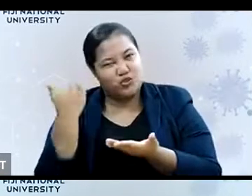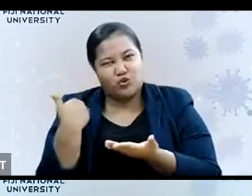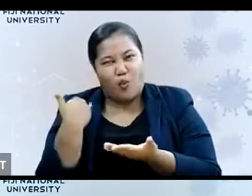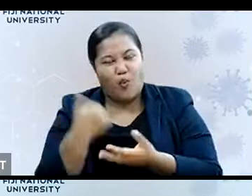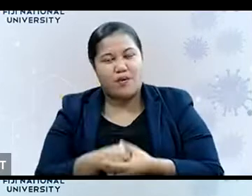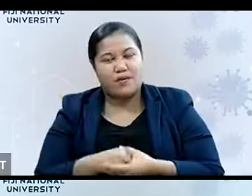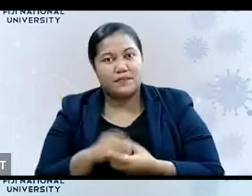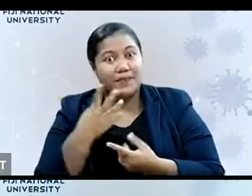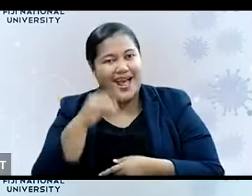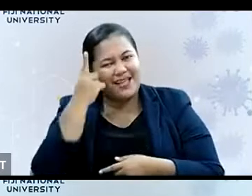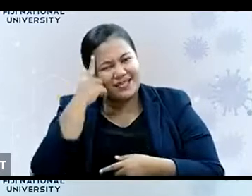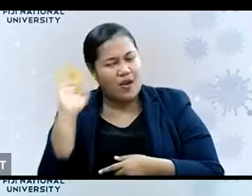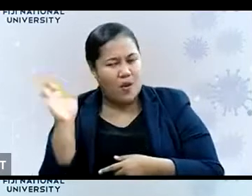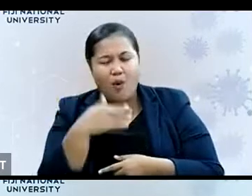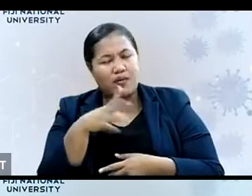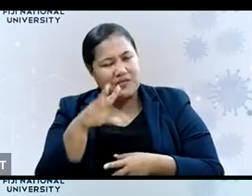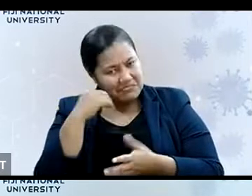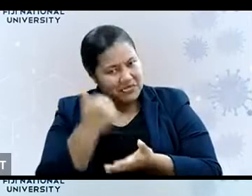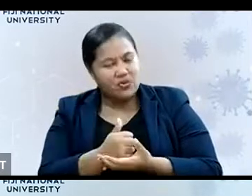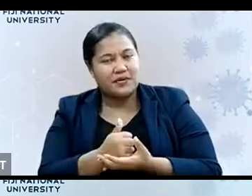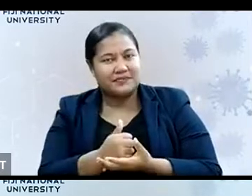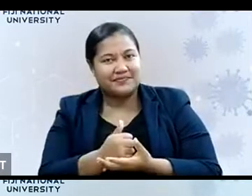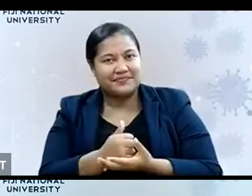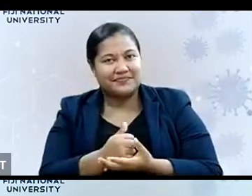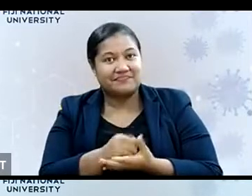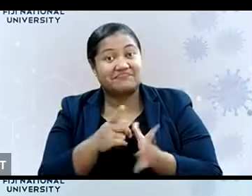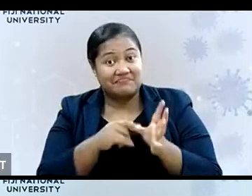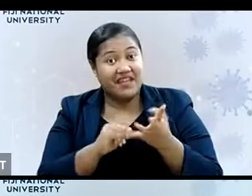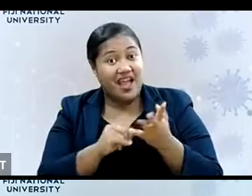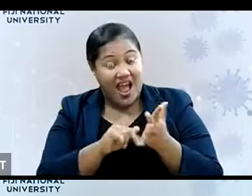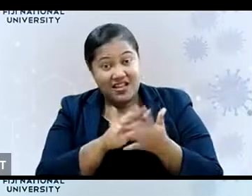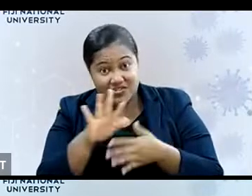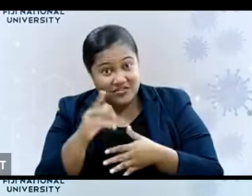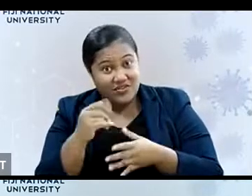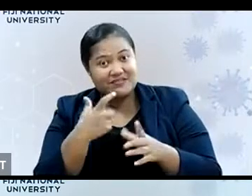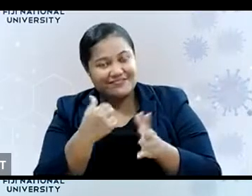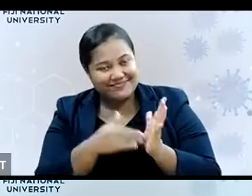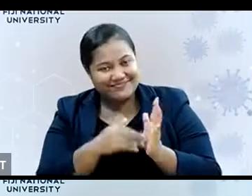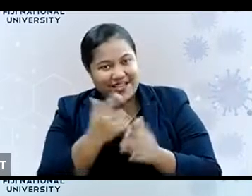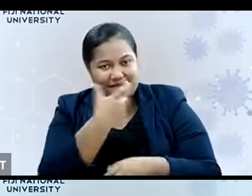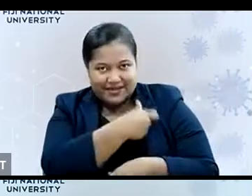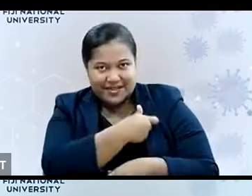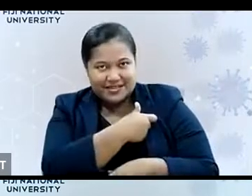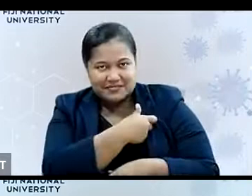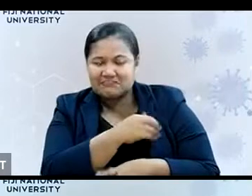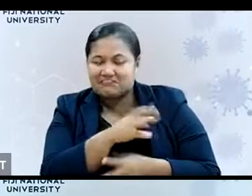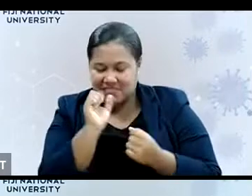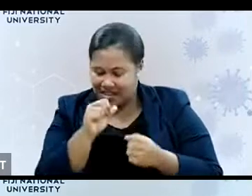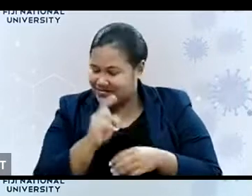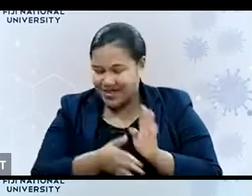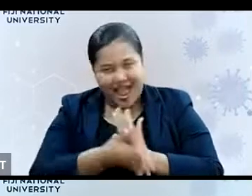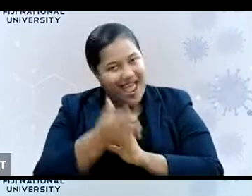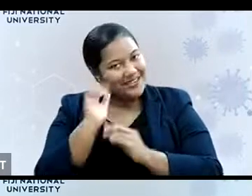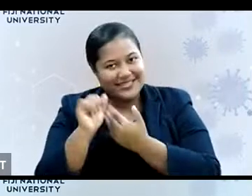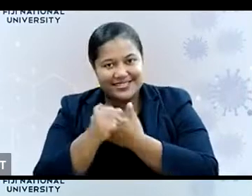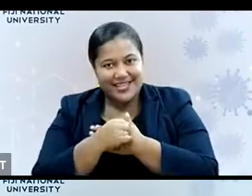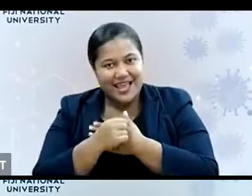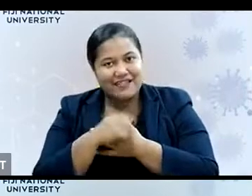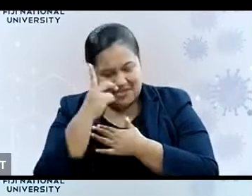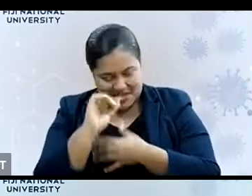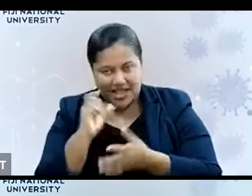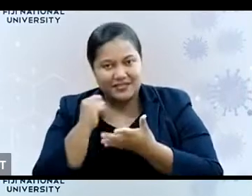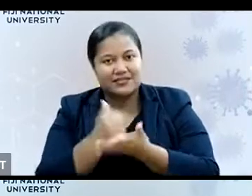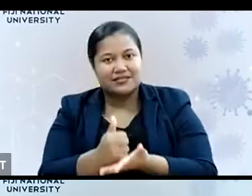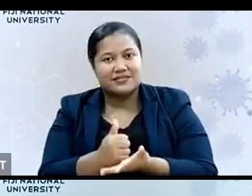I think everyone can be reassured that the AstraZeneca vaccine is both highly effective, particularly against severe disease,